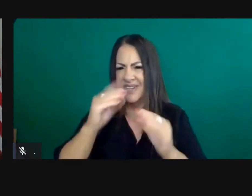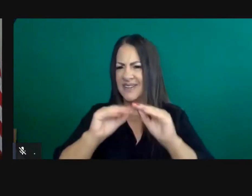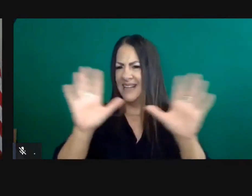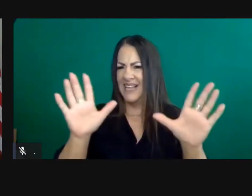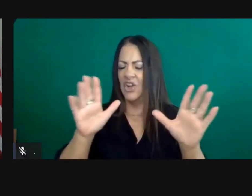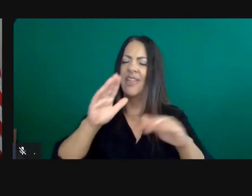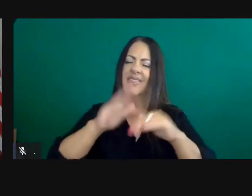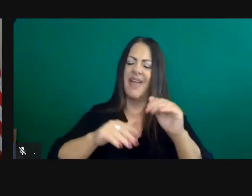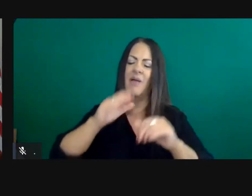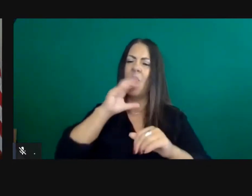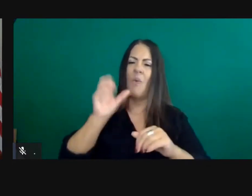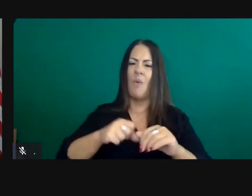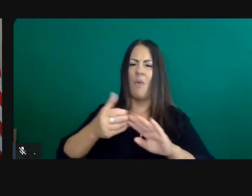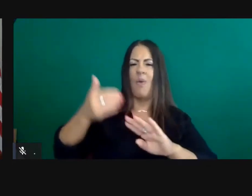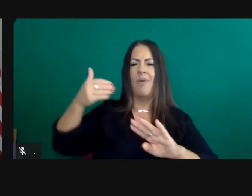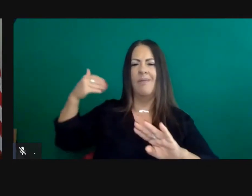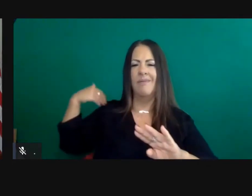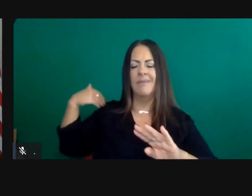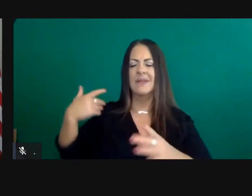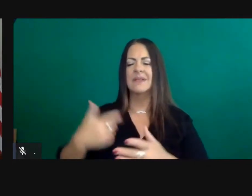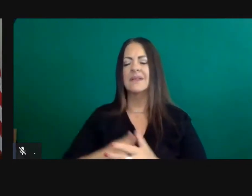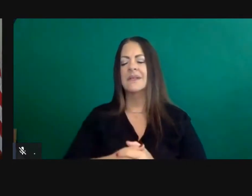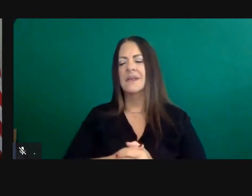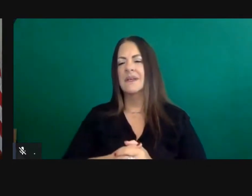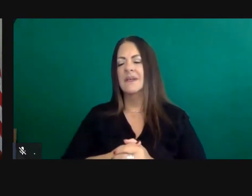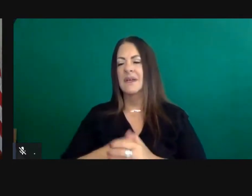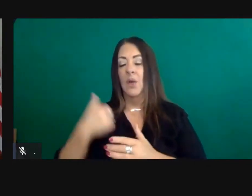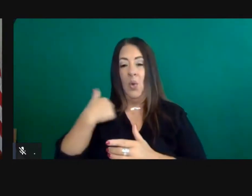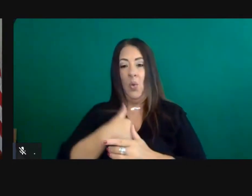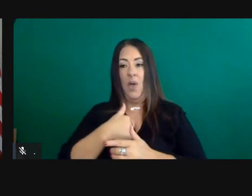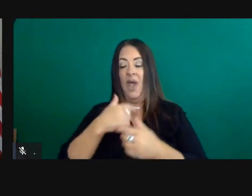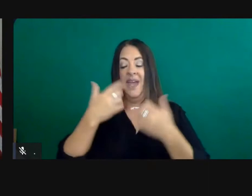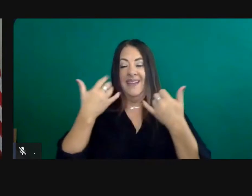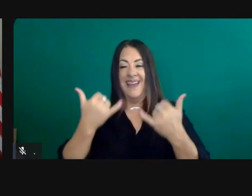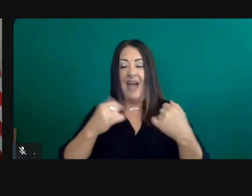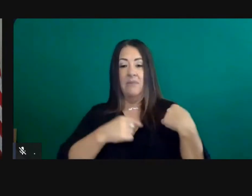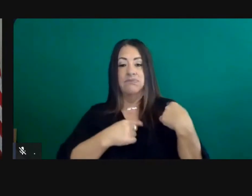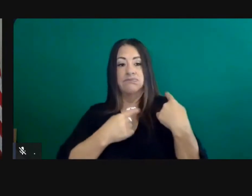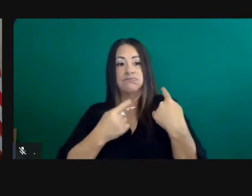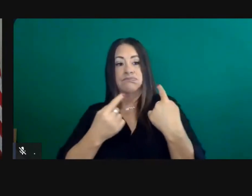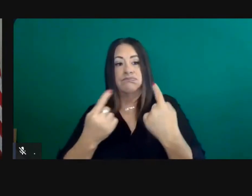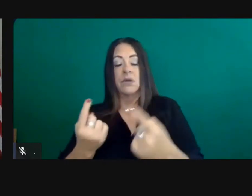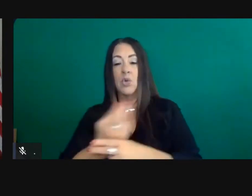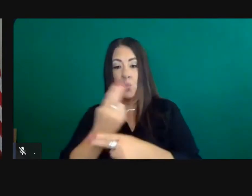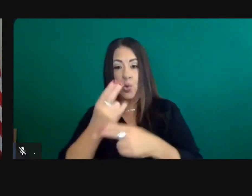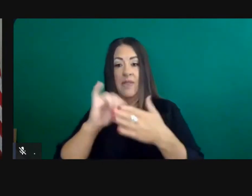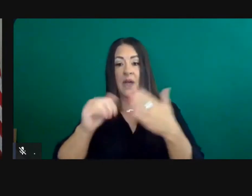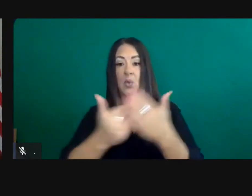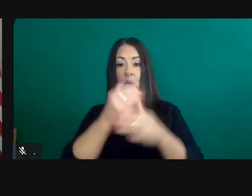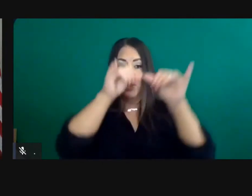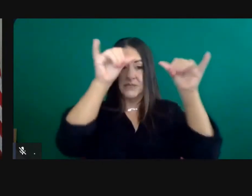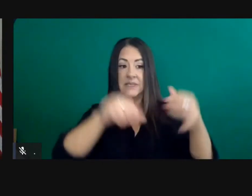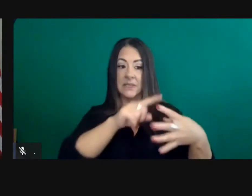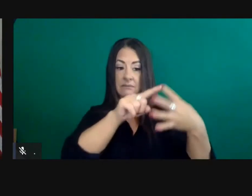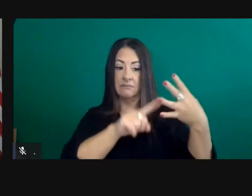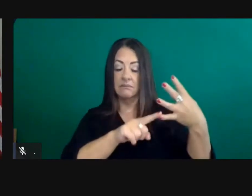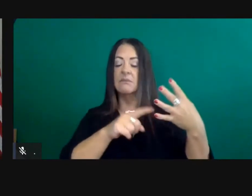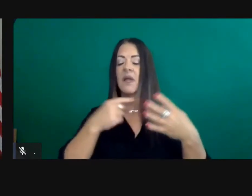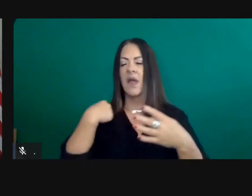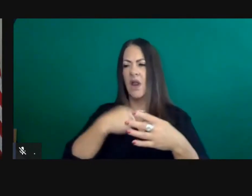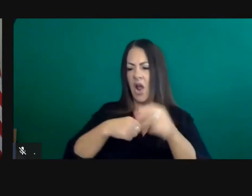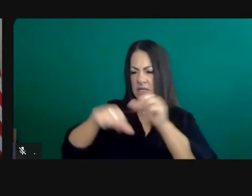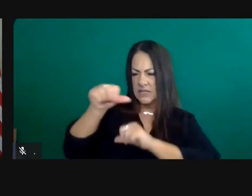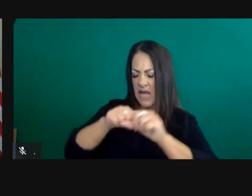framework. The evidence that we're seeing continued stabilization and reduction in our metrics, despite